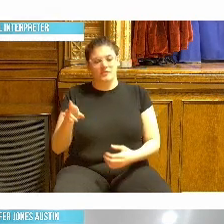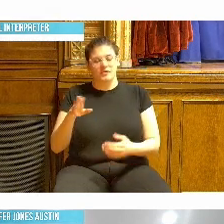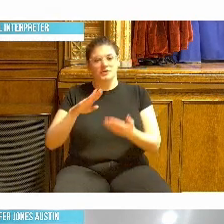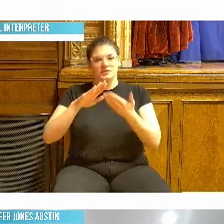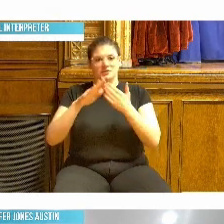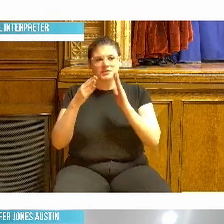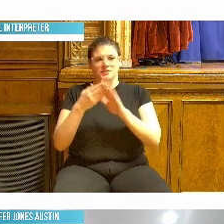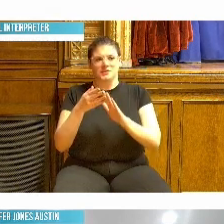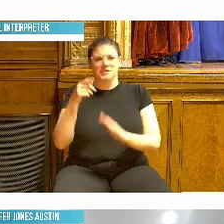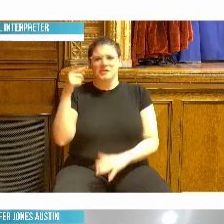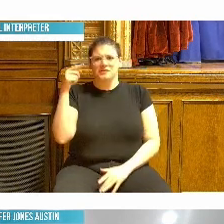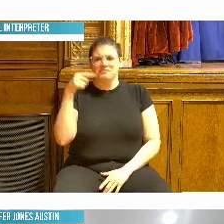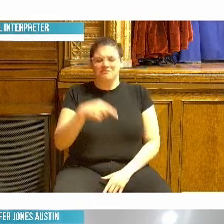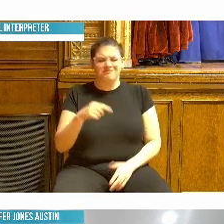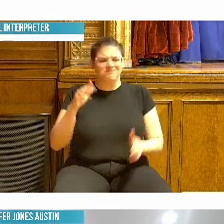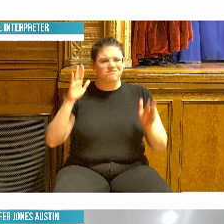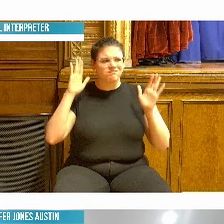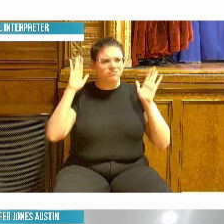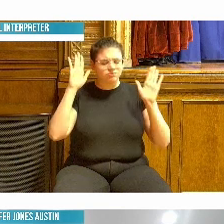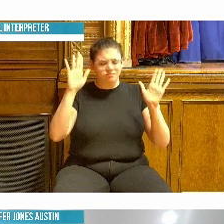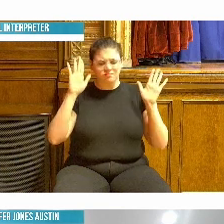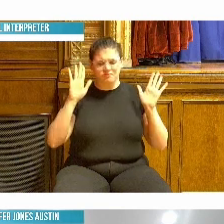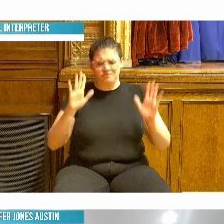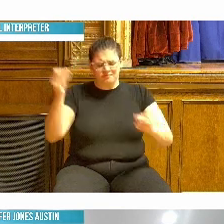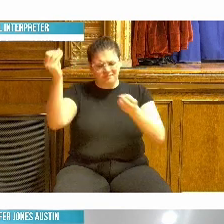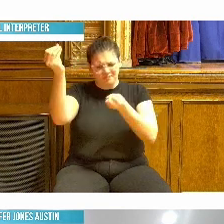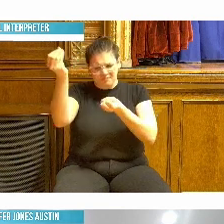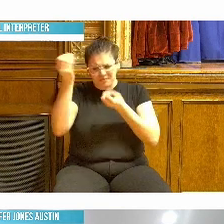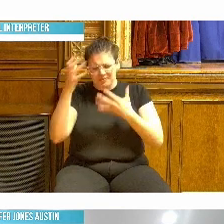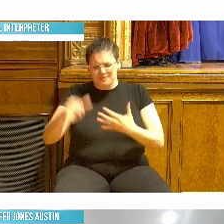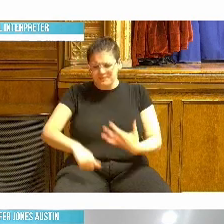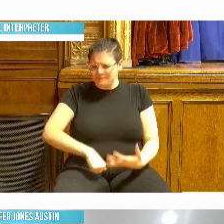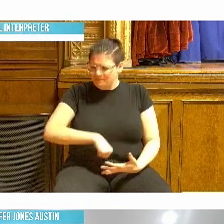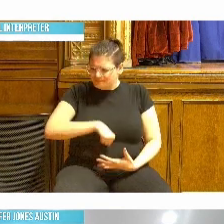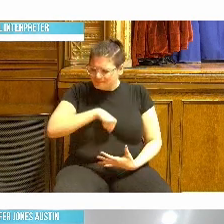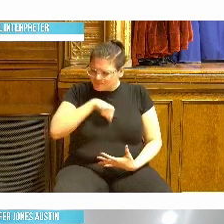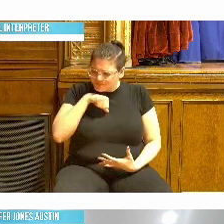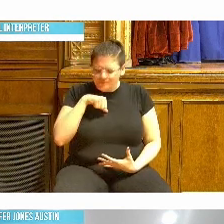an amazing, informative, inspiring,